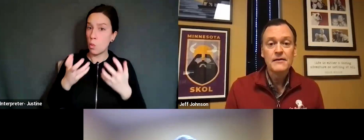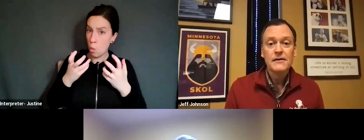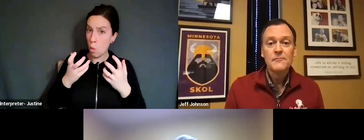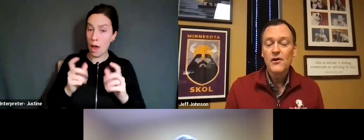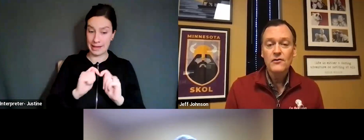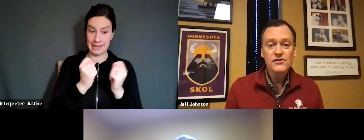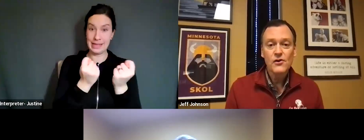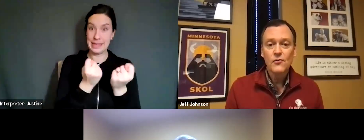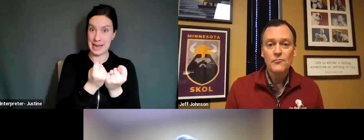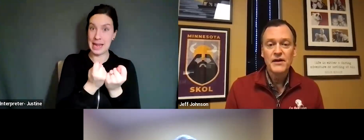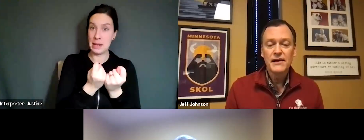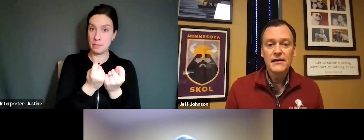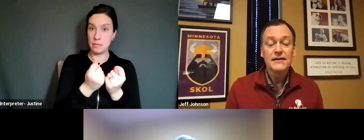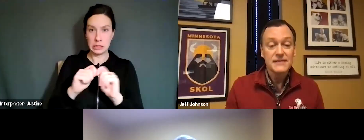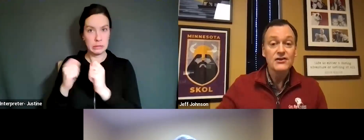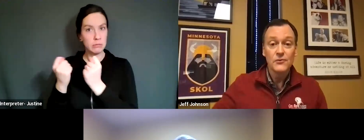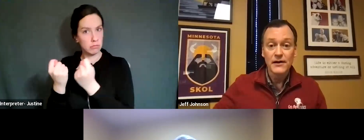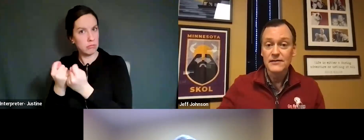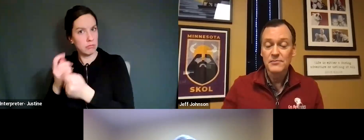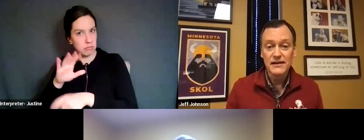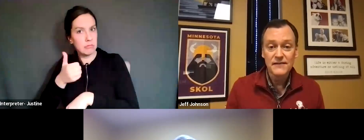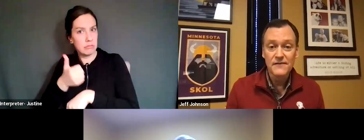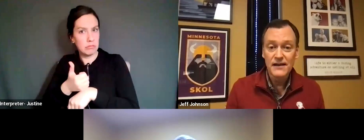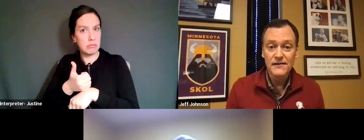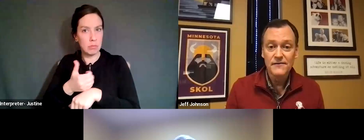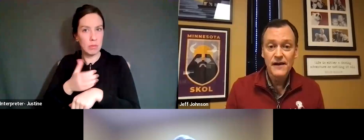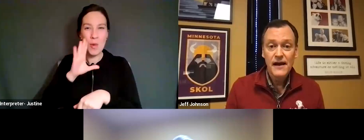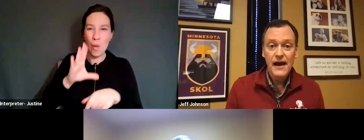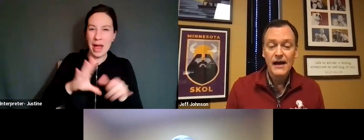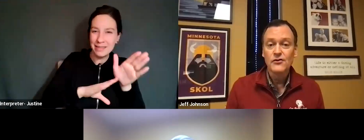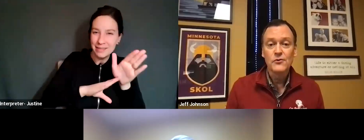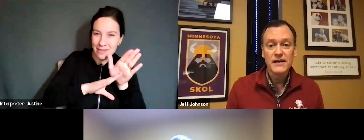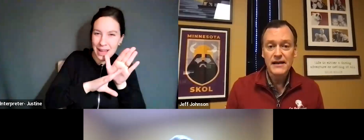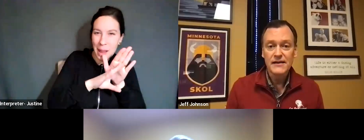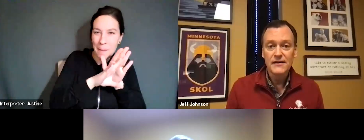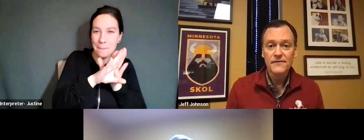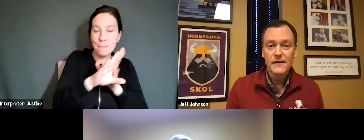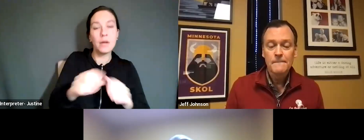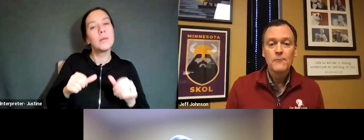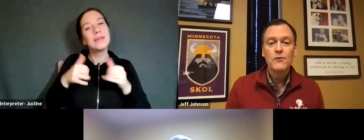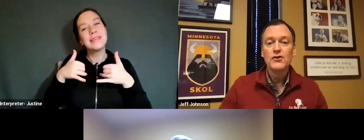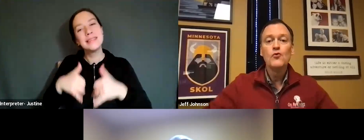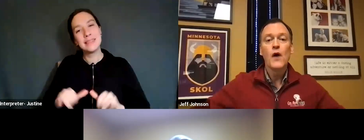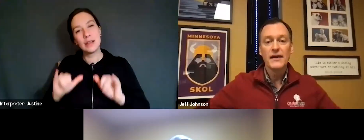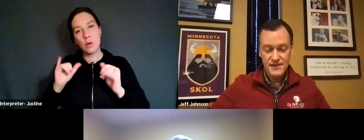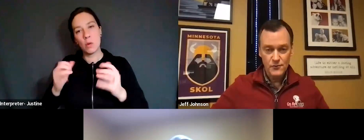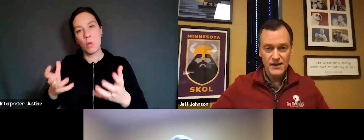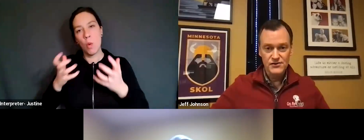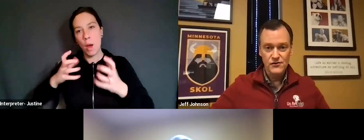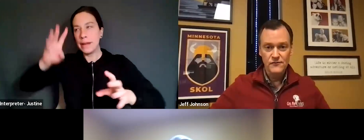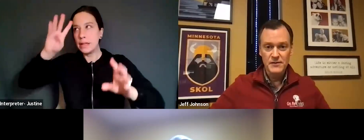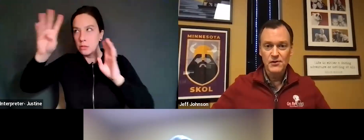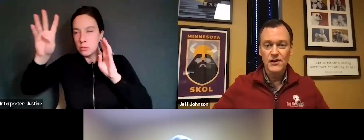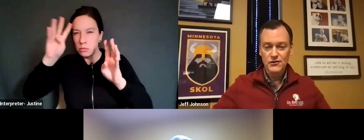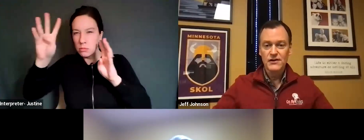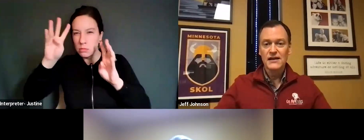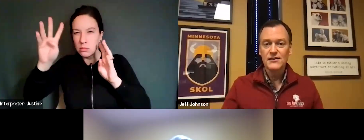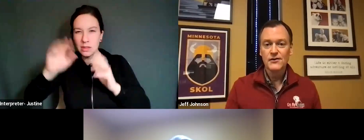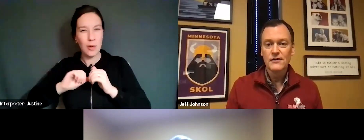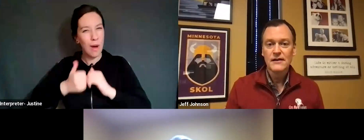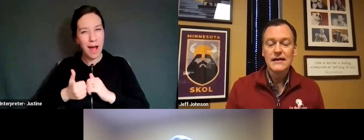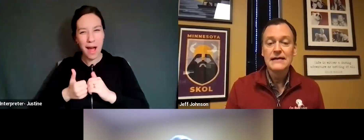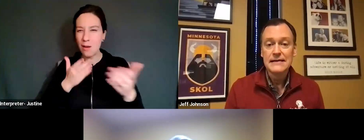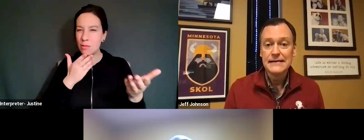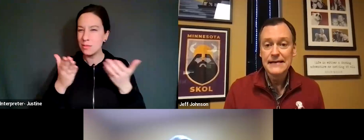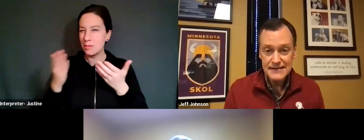time, but also continuing to be innovative and creative with new ways that we can serve people. And you're gonna